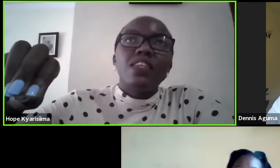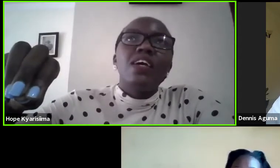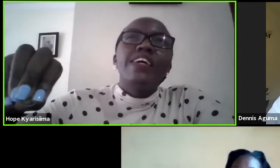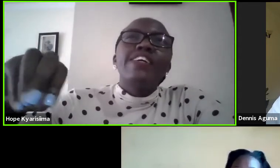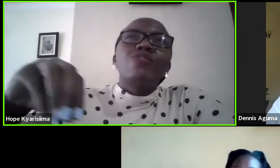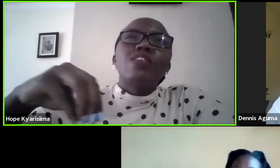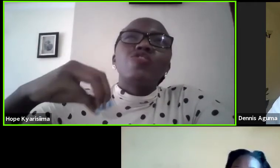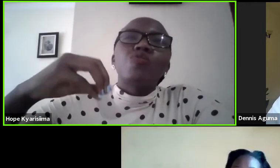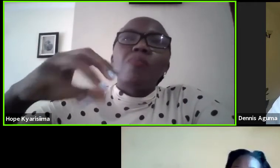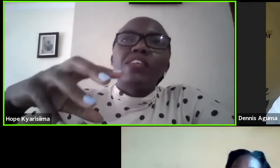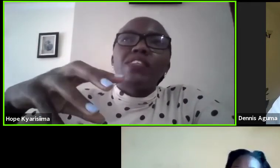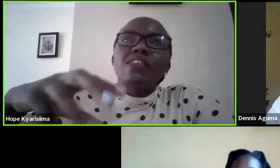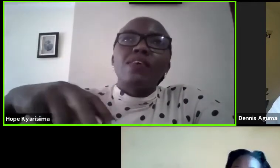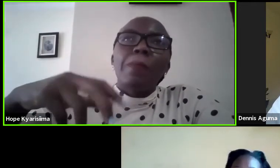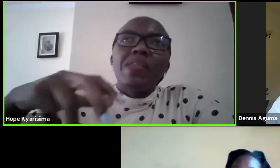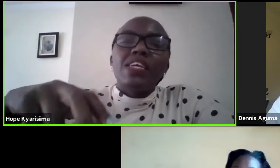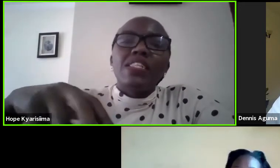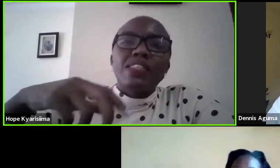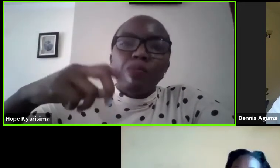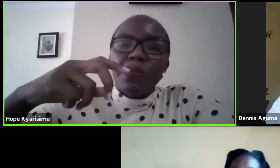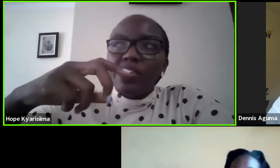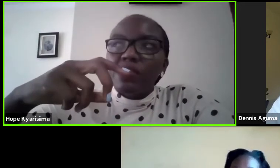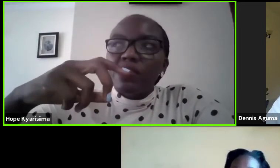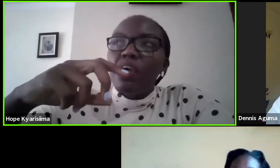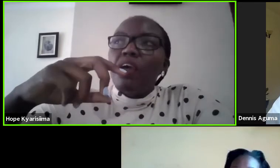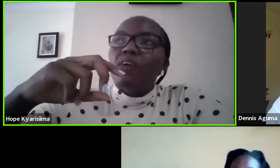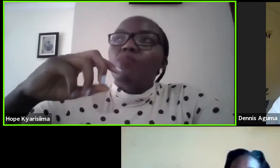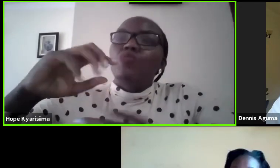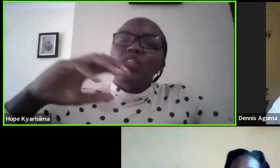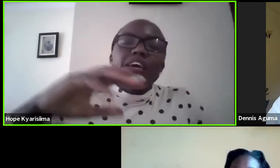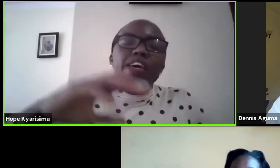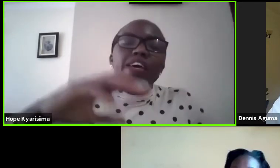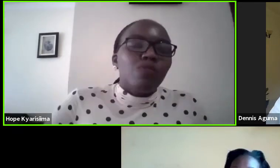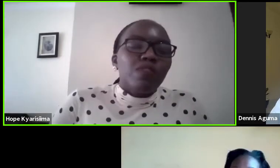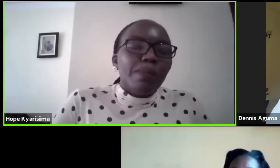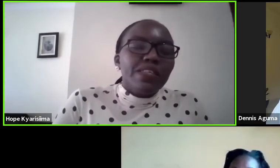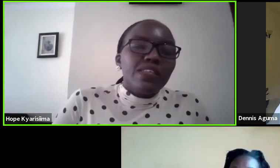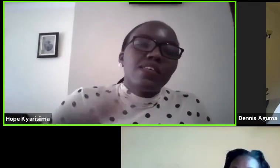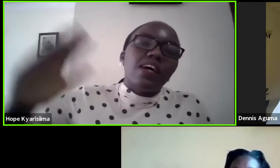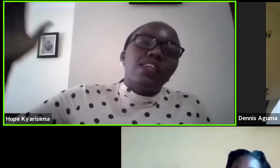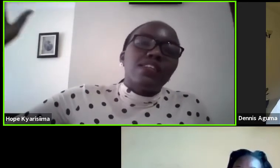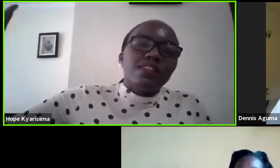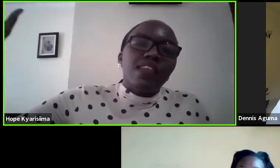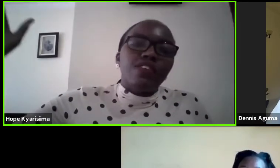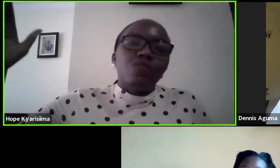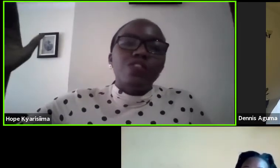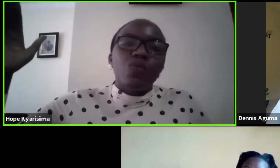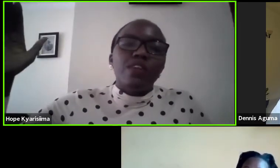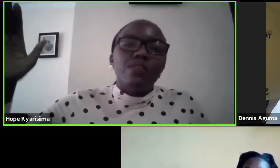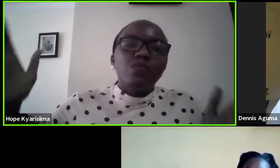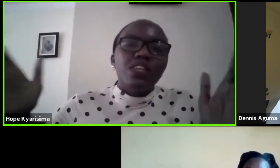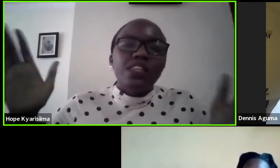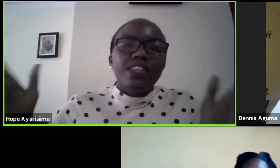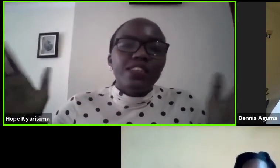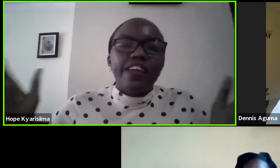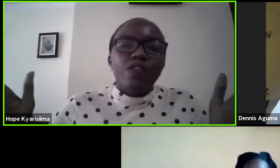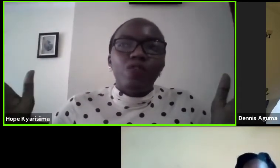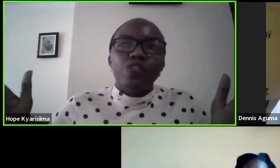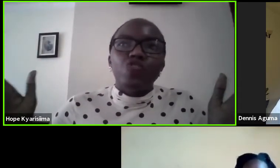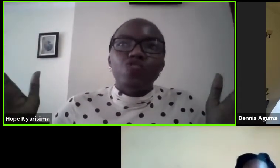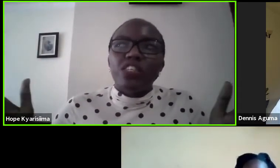invested in. So there's so much that is happening in that space between the extreme of the basics and the Teslas of this world. Within